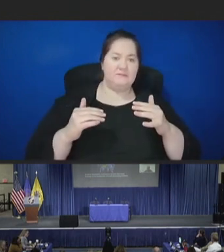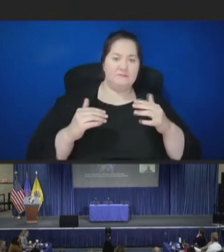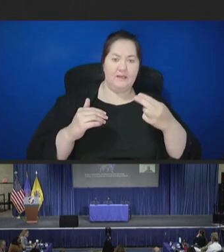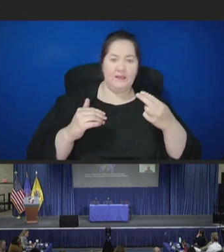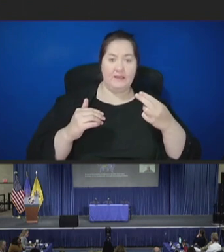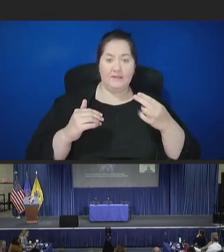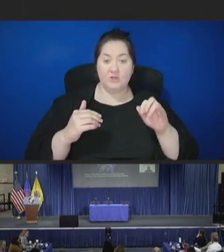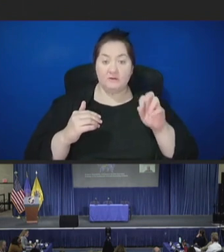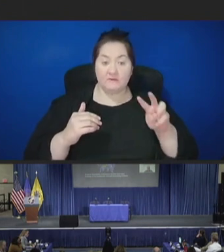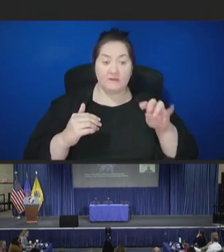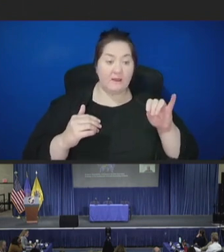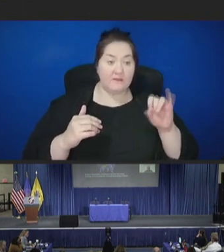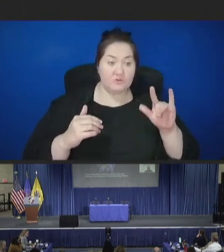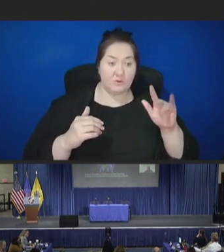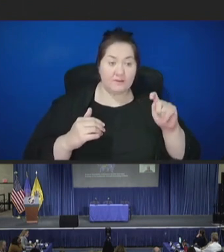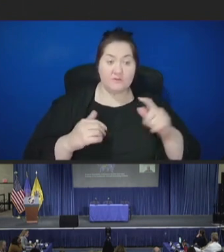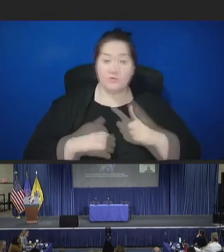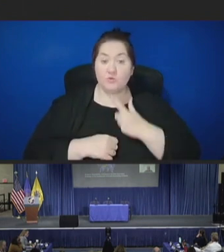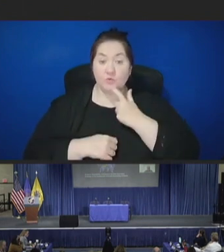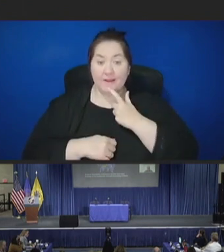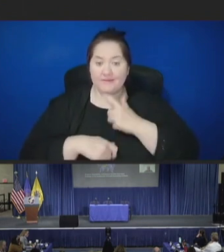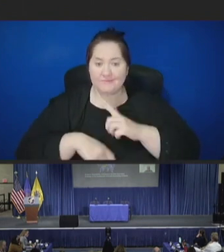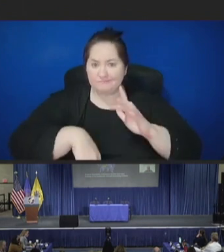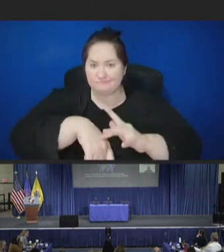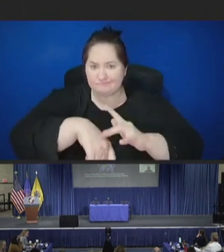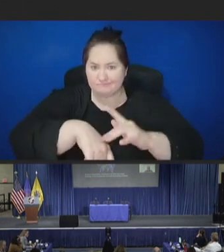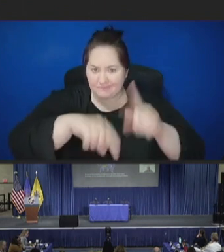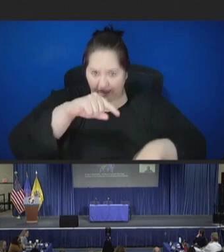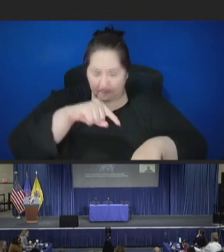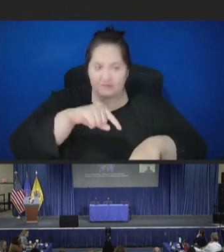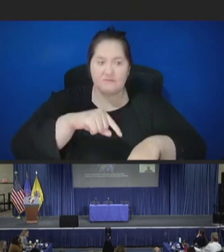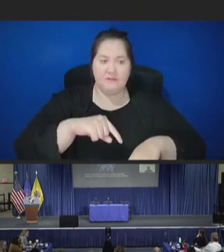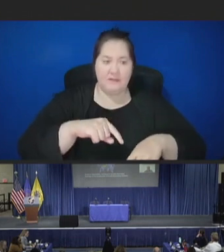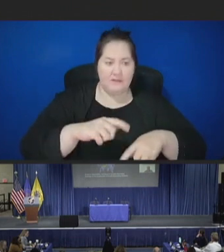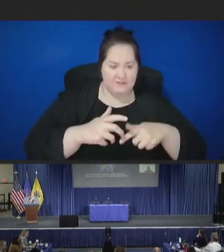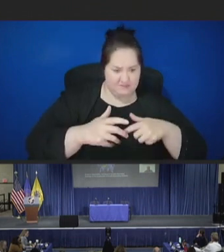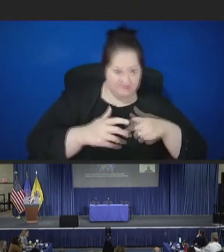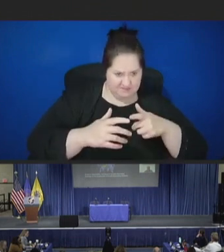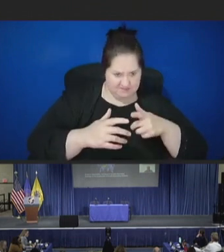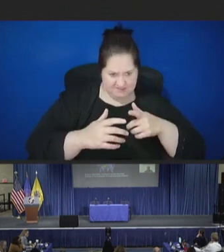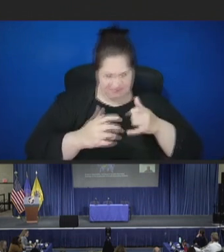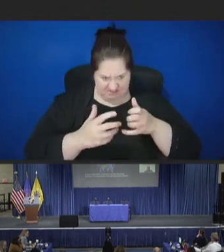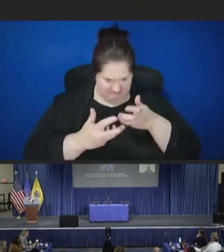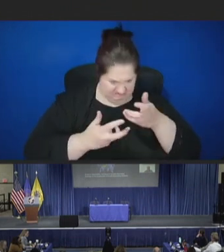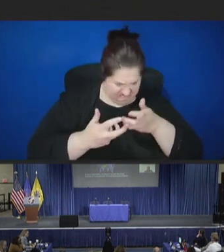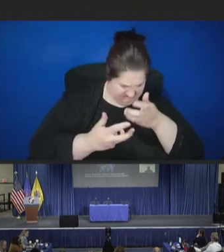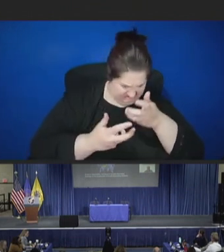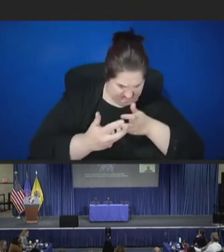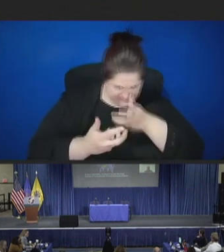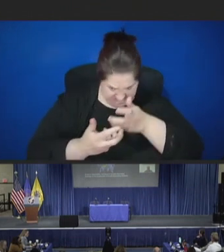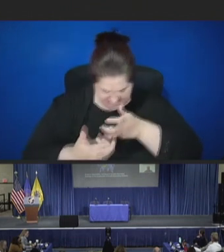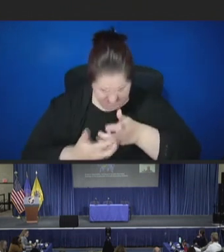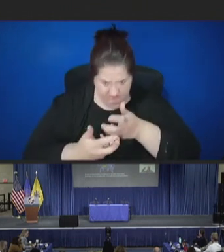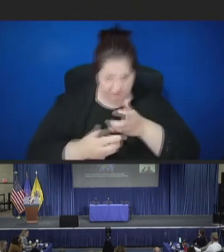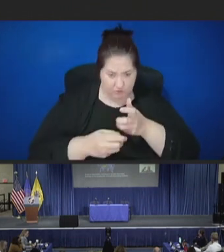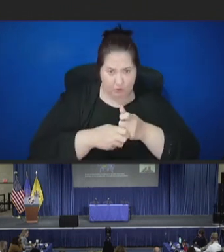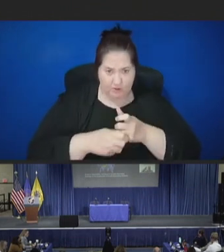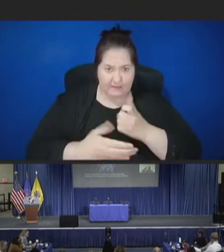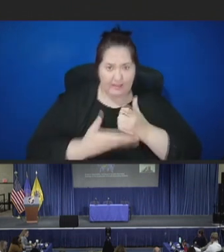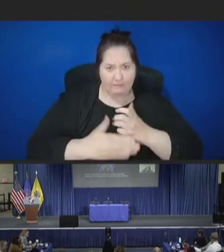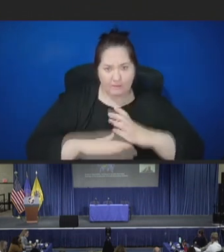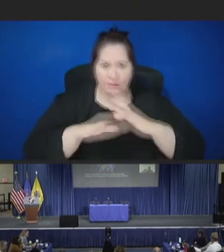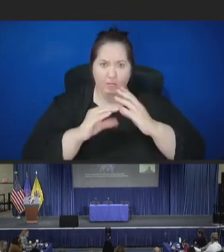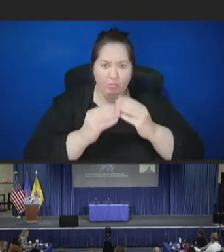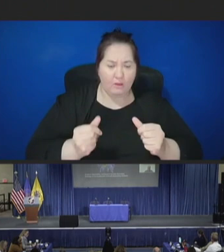you definitely cannot touch the red portions, and you got to negotiate with the yellow. So it's very difficult to find a place